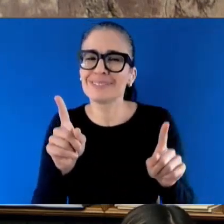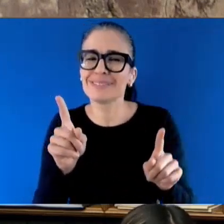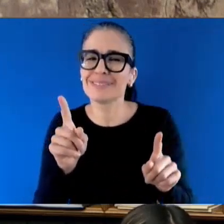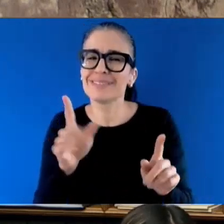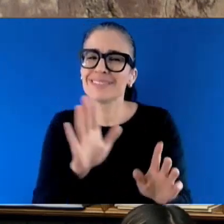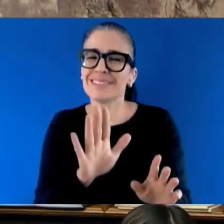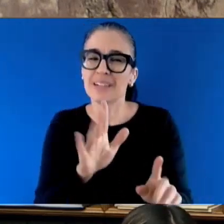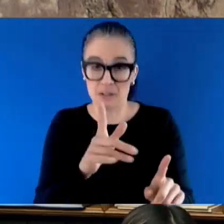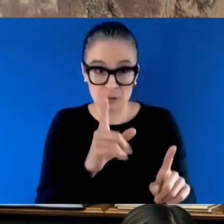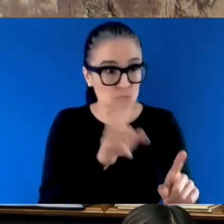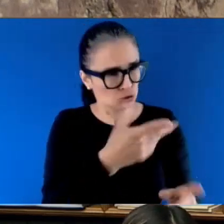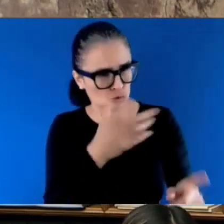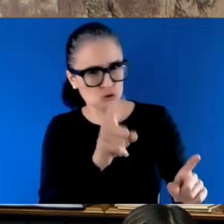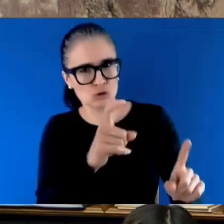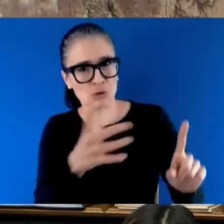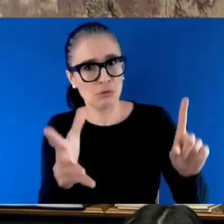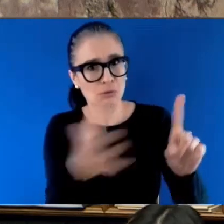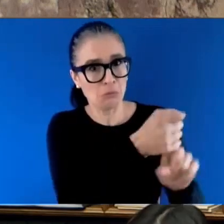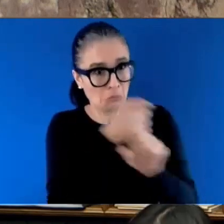Members.